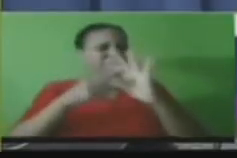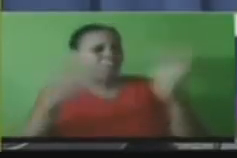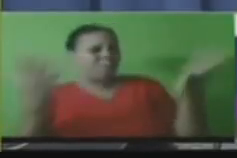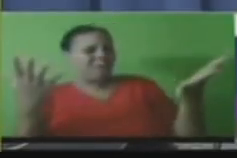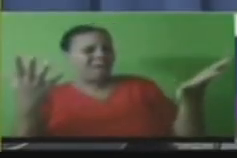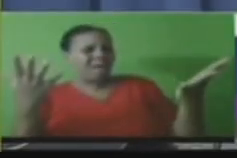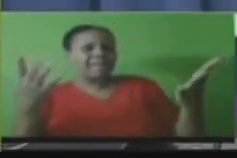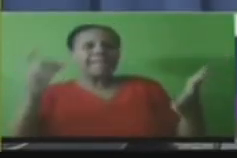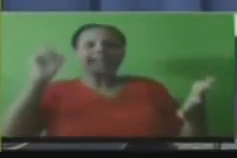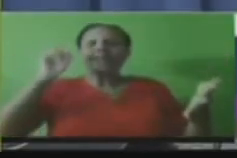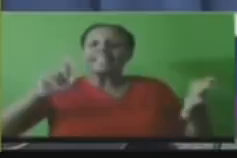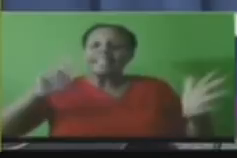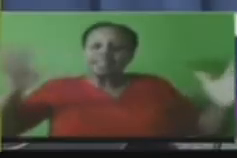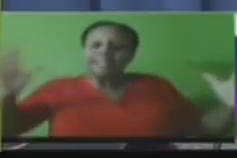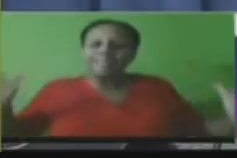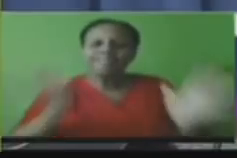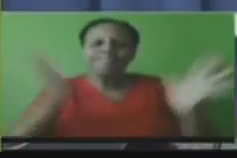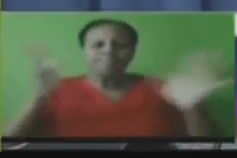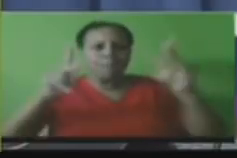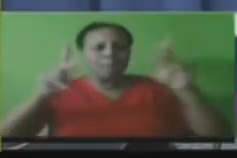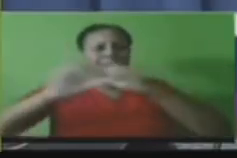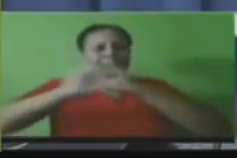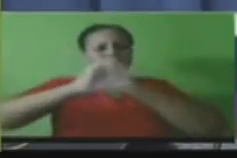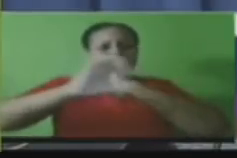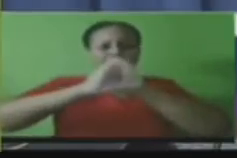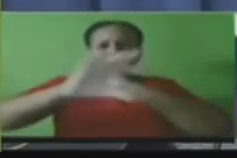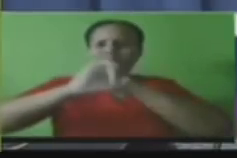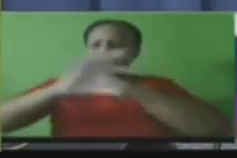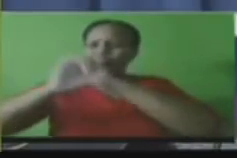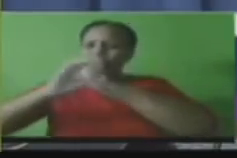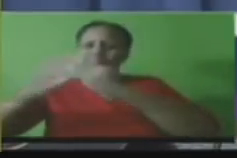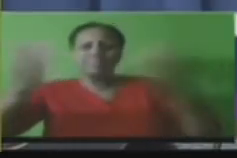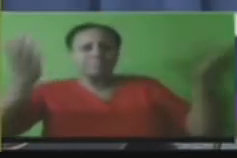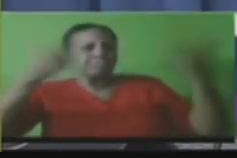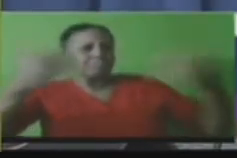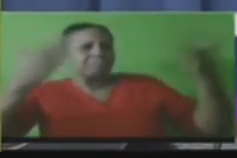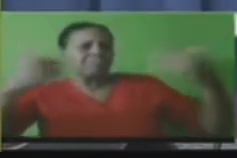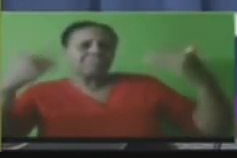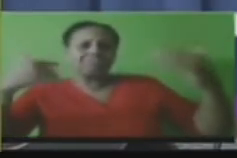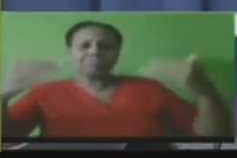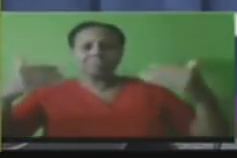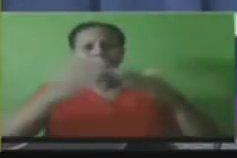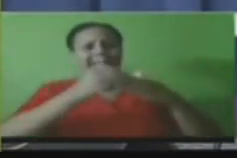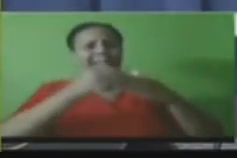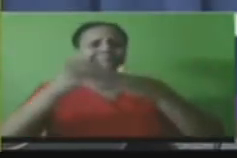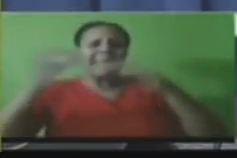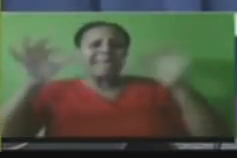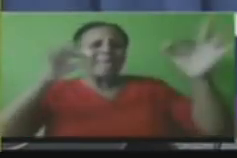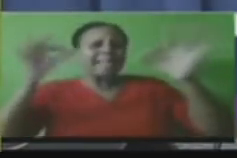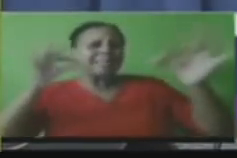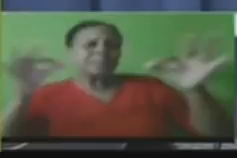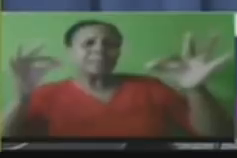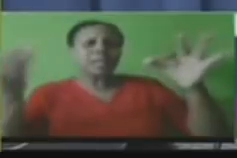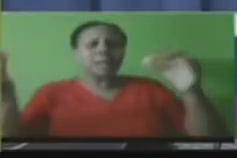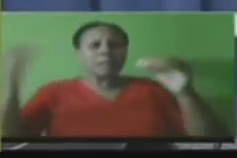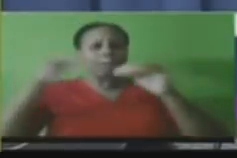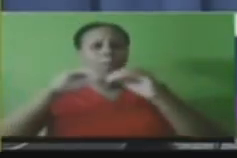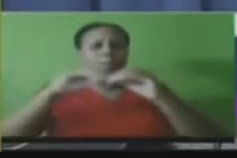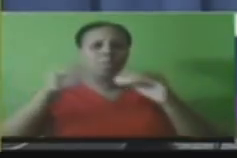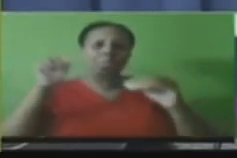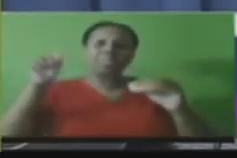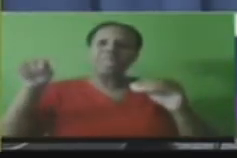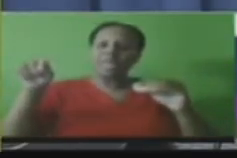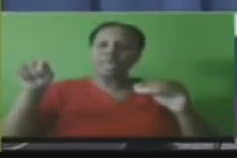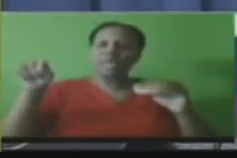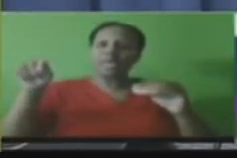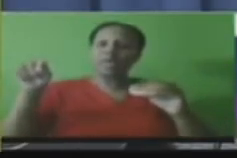them to take the vaccines. You would have noticed we started a new series of TV placements called Voices